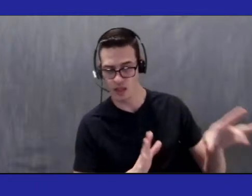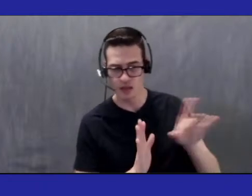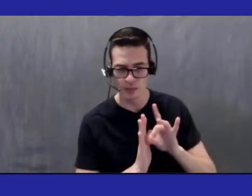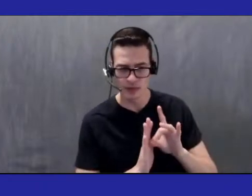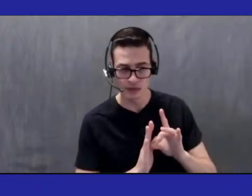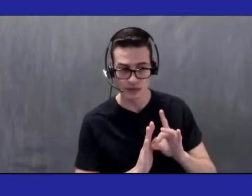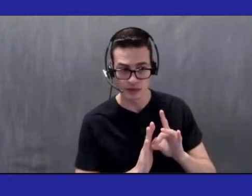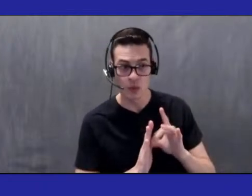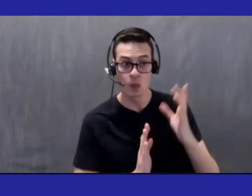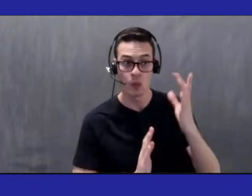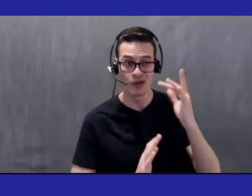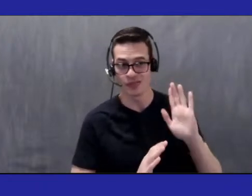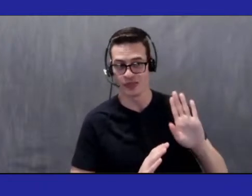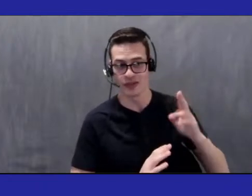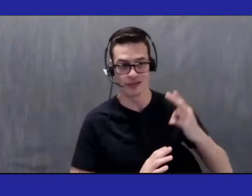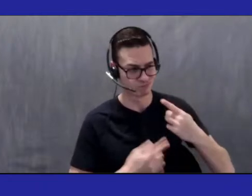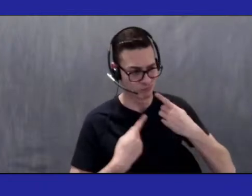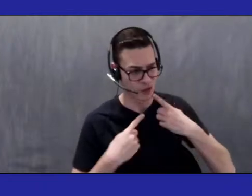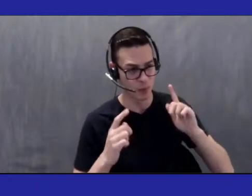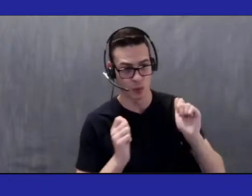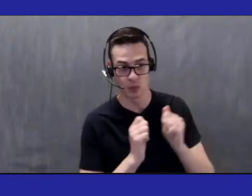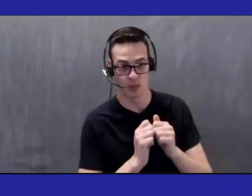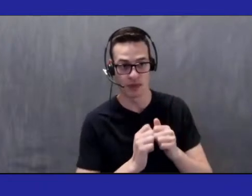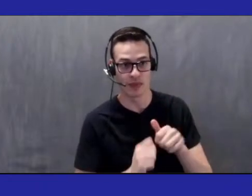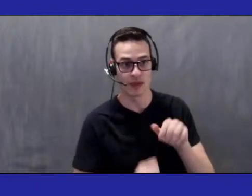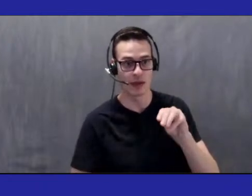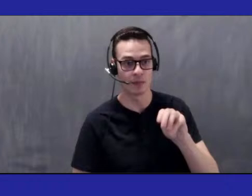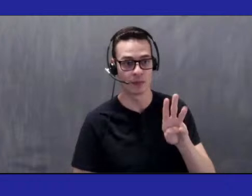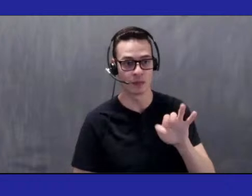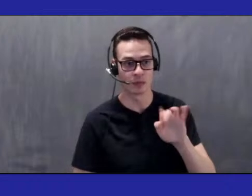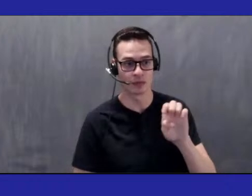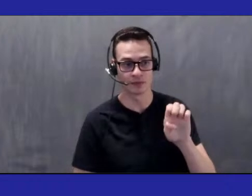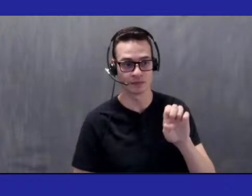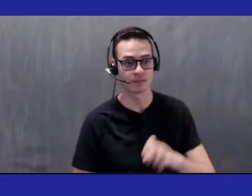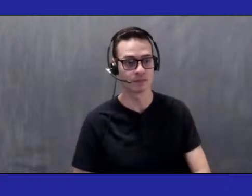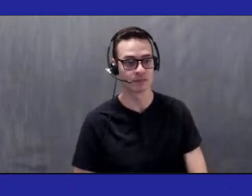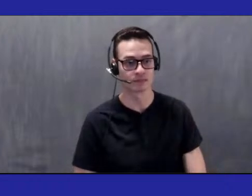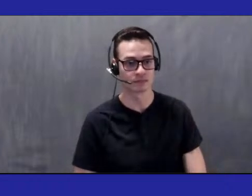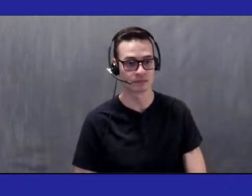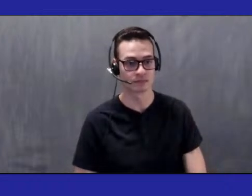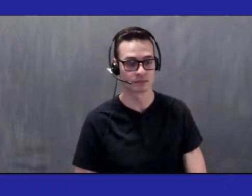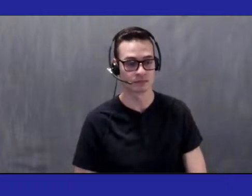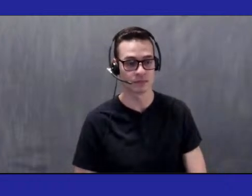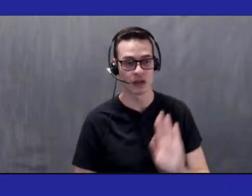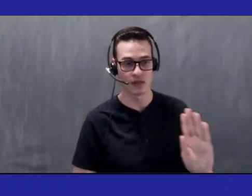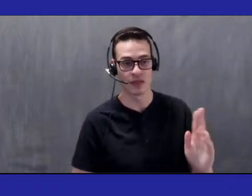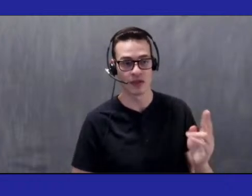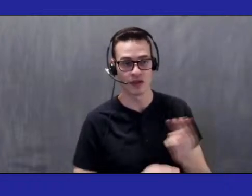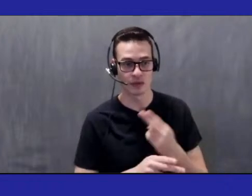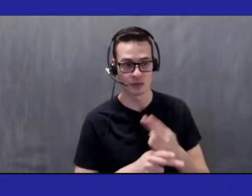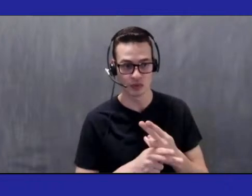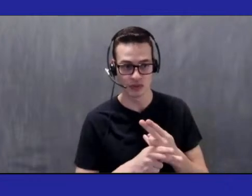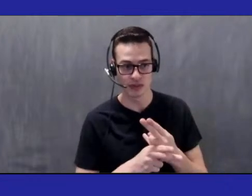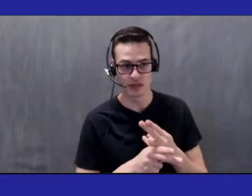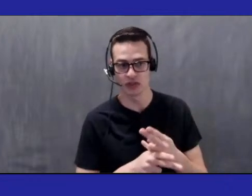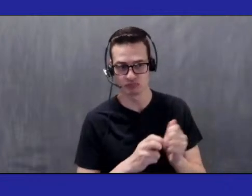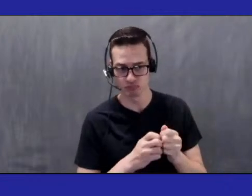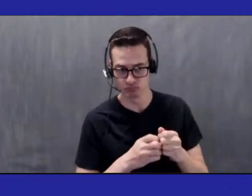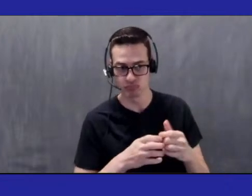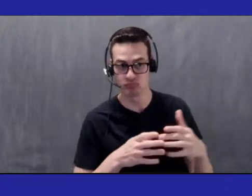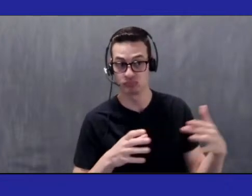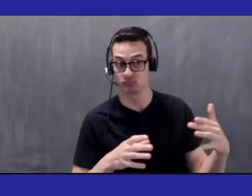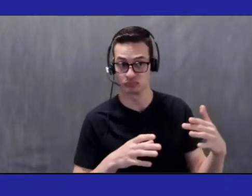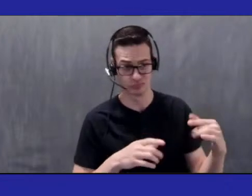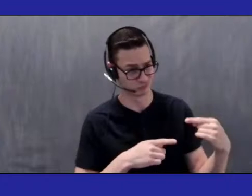their history of success with MWBE. Their utilization year over year has grown. And they've been a